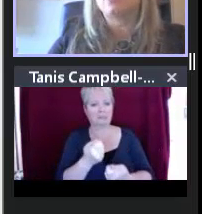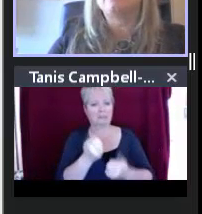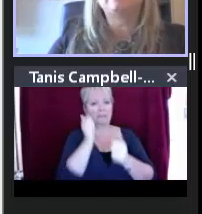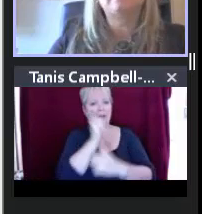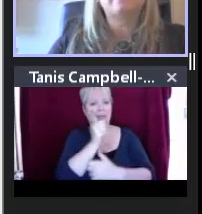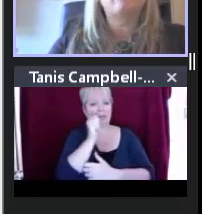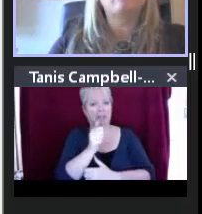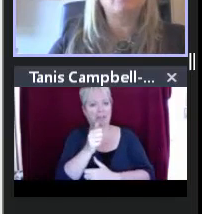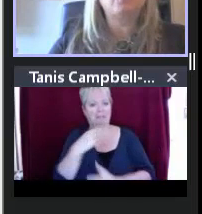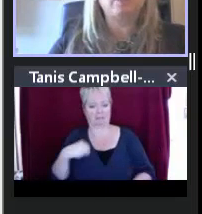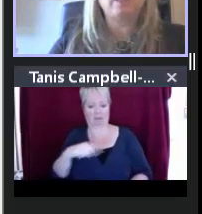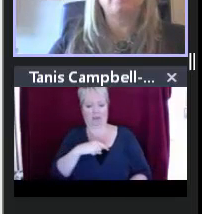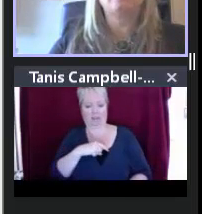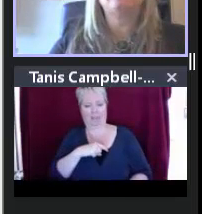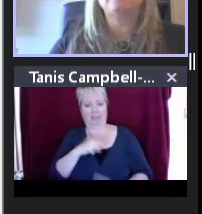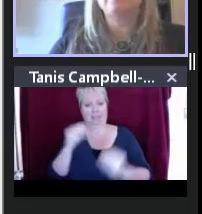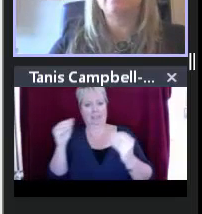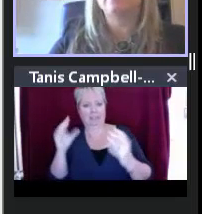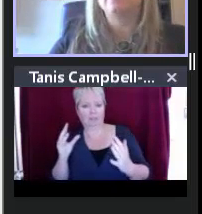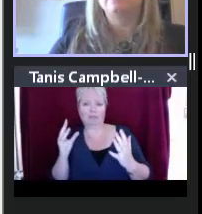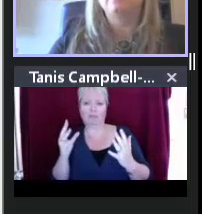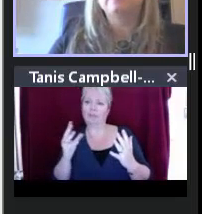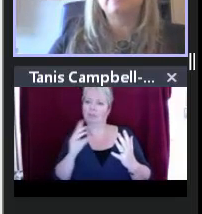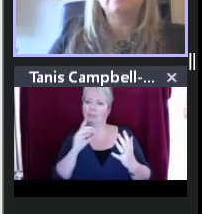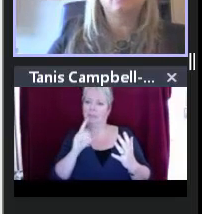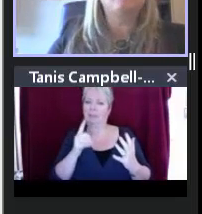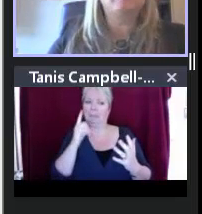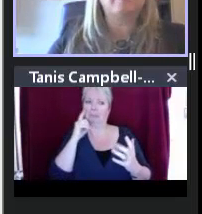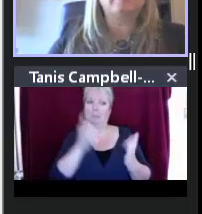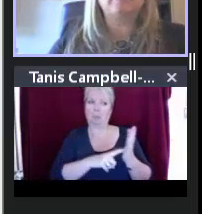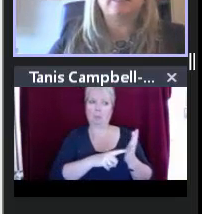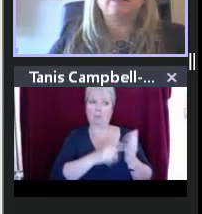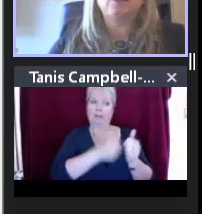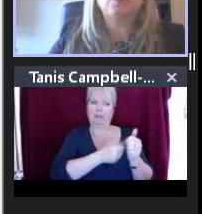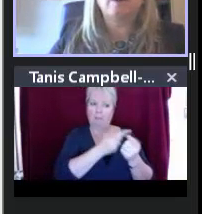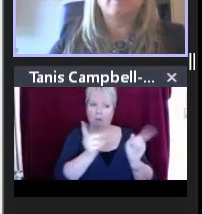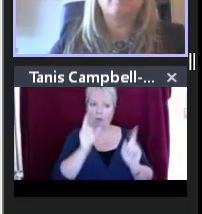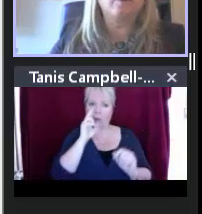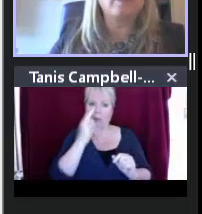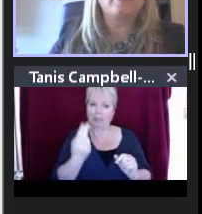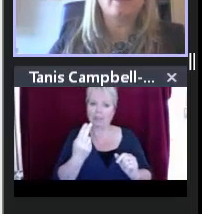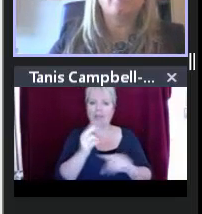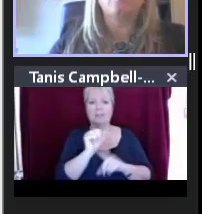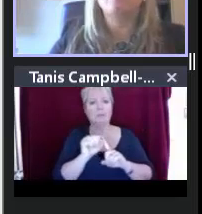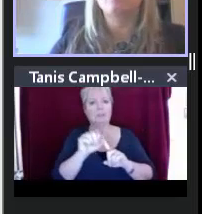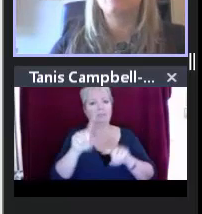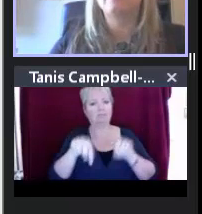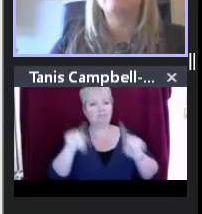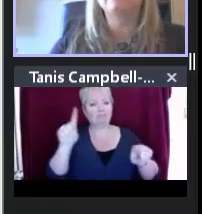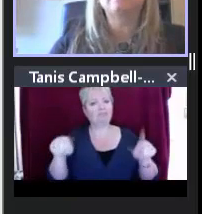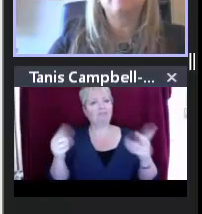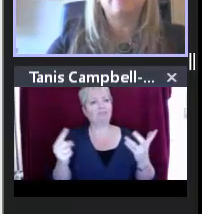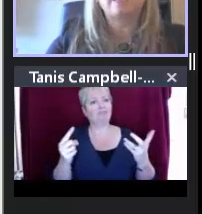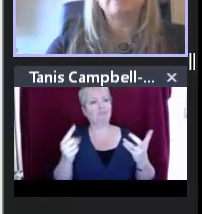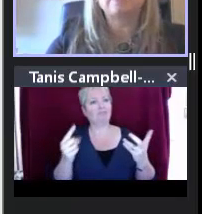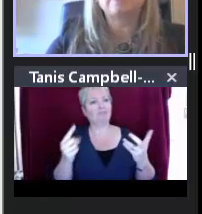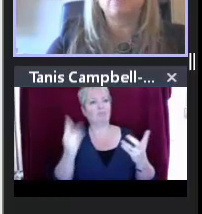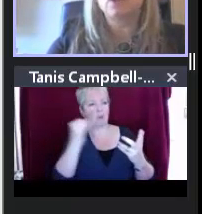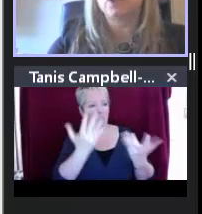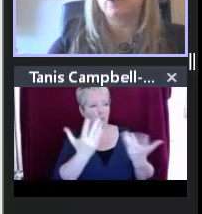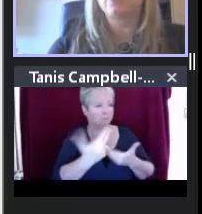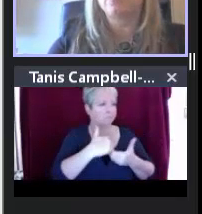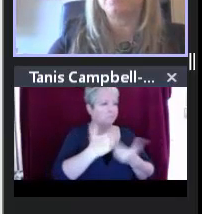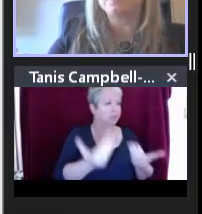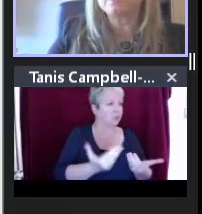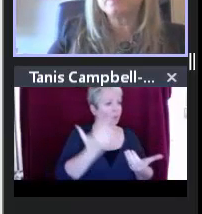in our jobs, is that everyone's unique and has a different set of circumstances as to why they're looking at our programs as